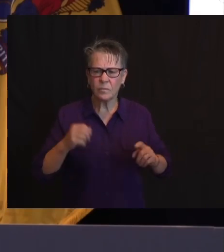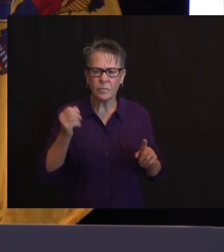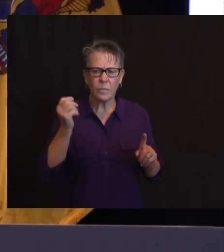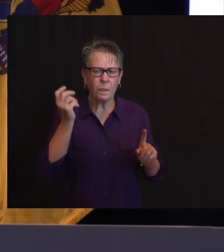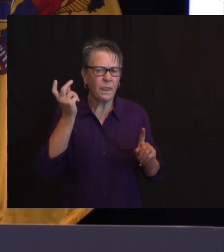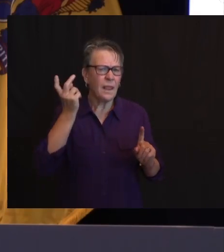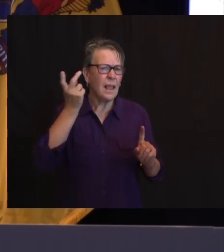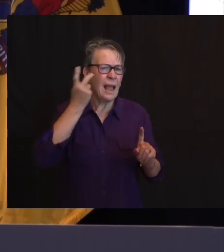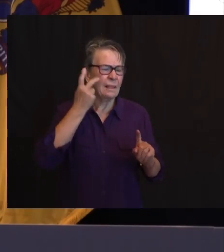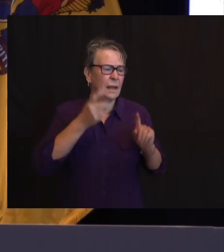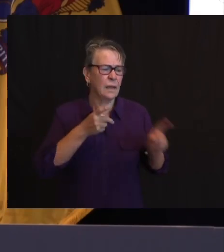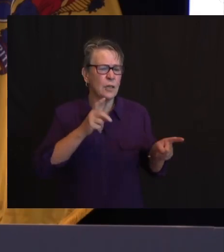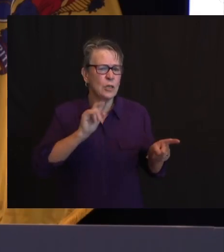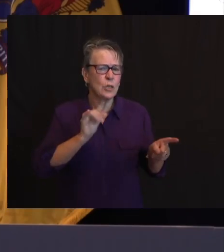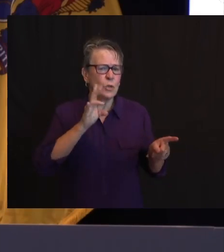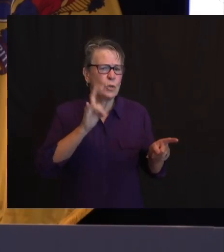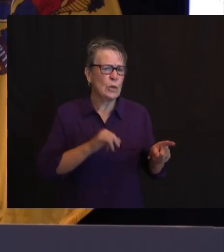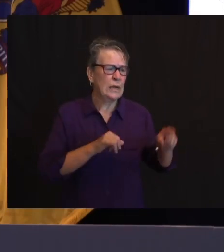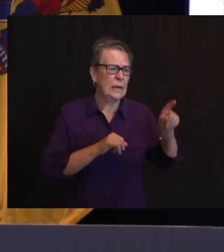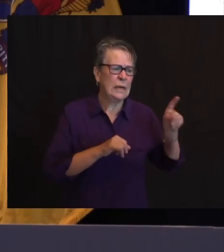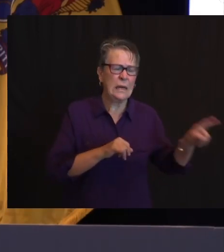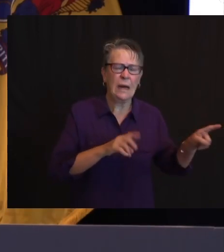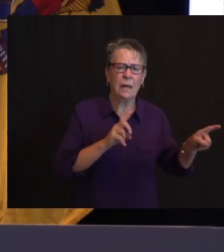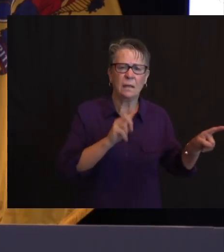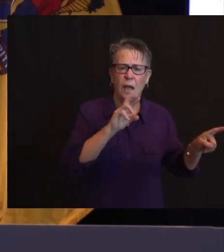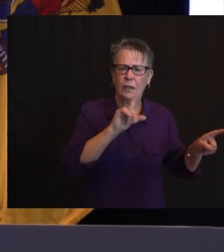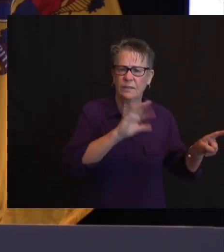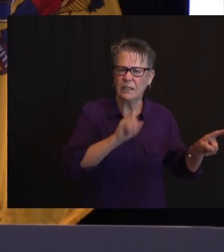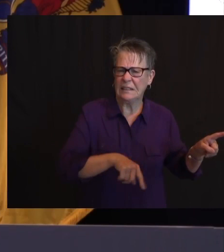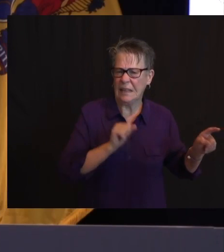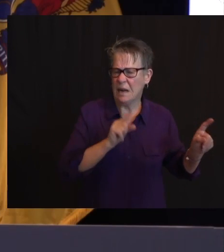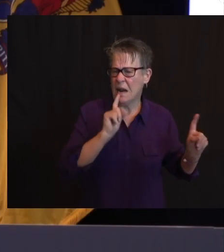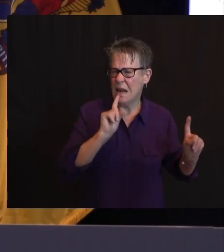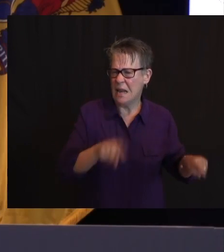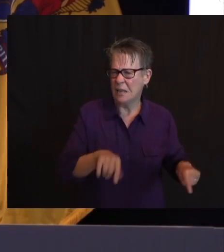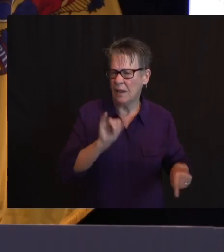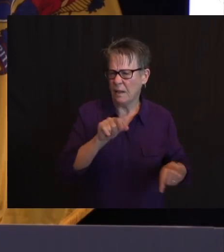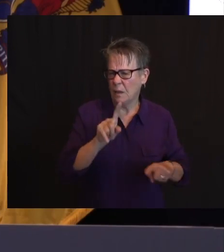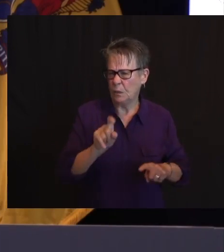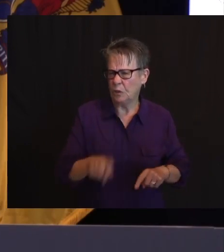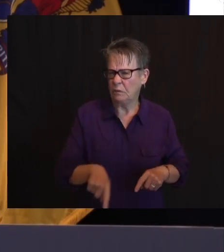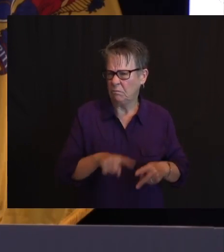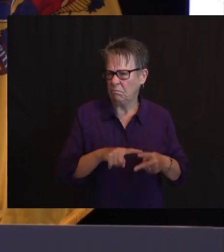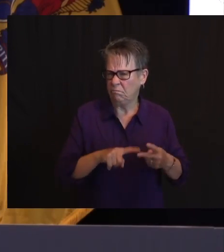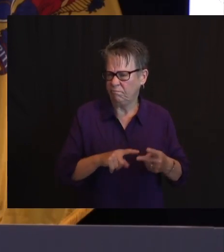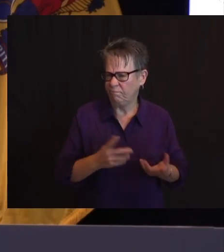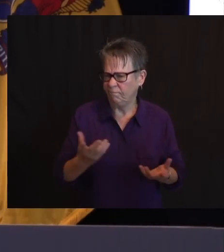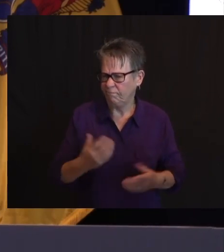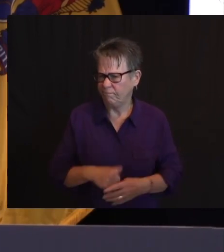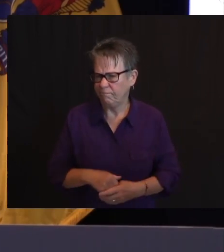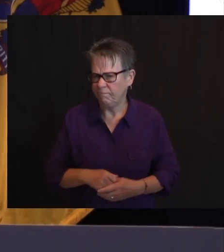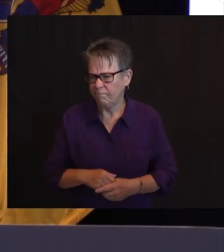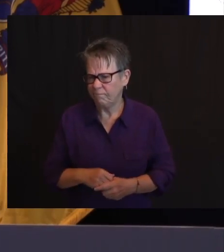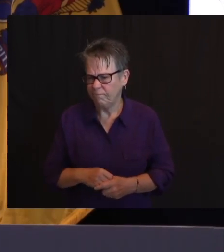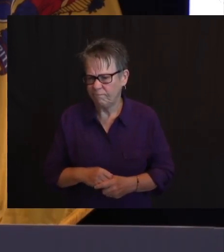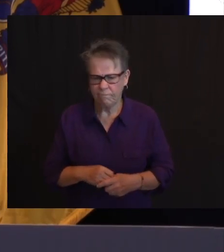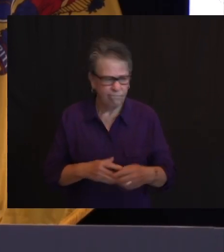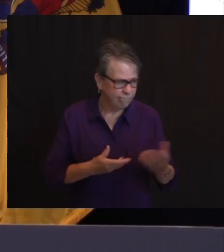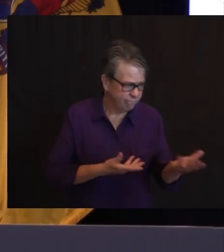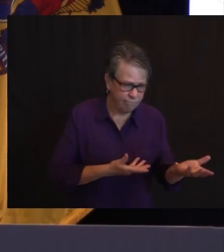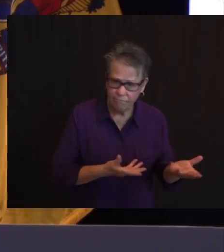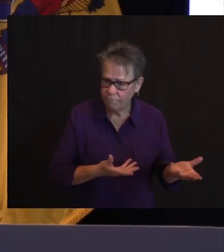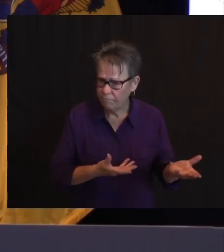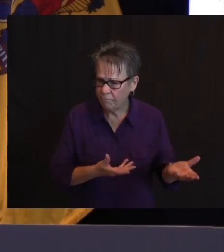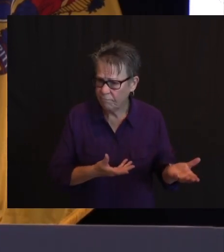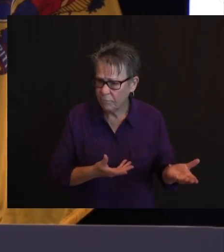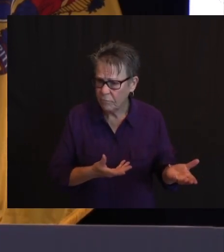And separately, what's the nature of in general terms, what the nature of what we're seeing in Ocean and Monmouth? I do know house